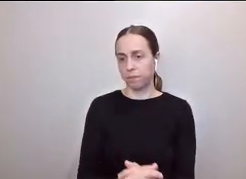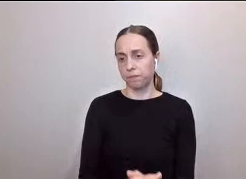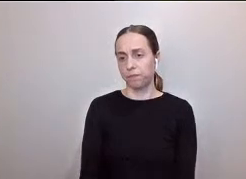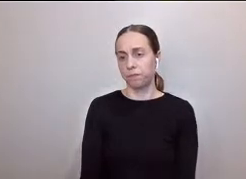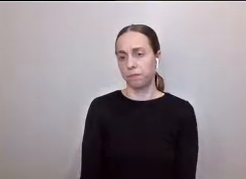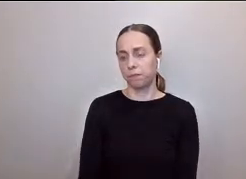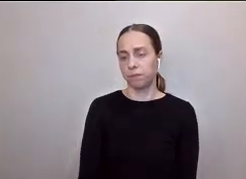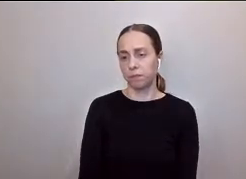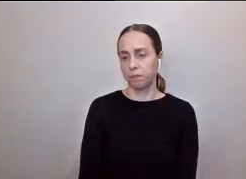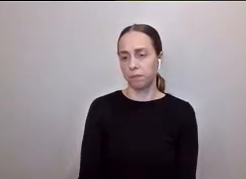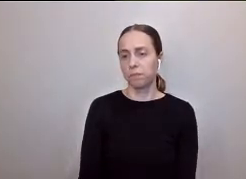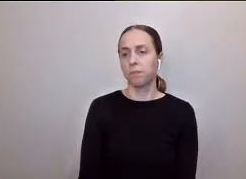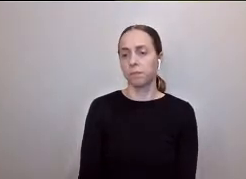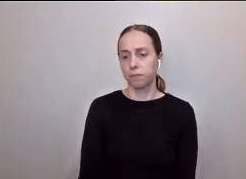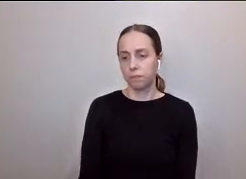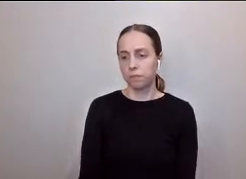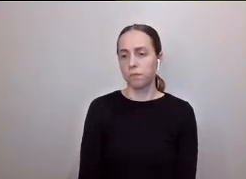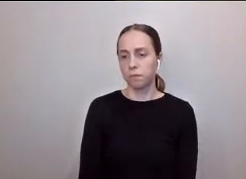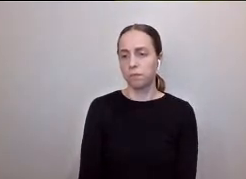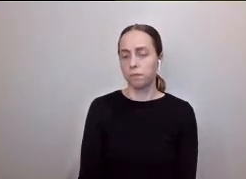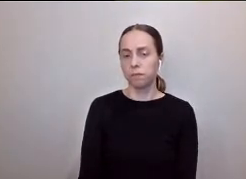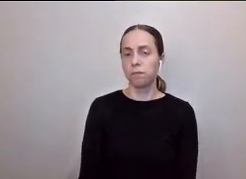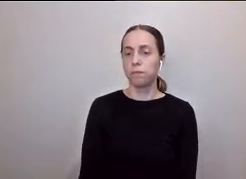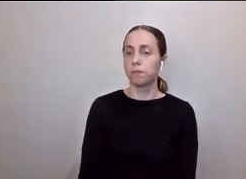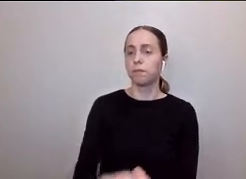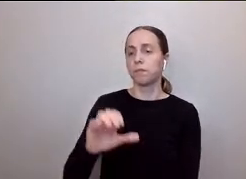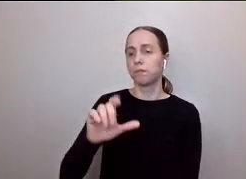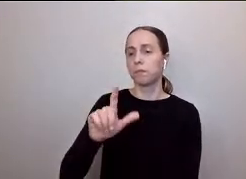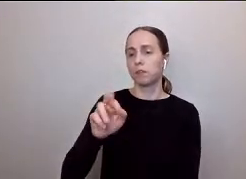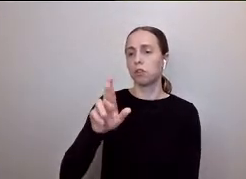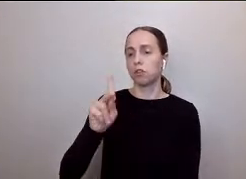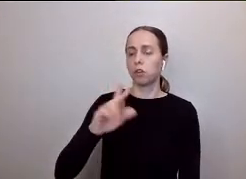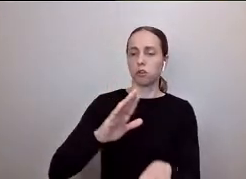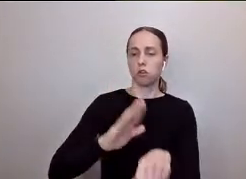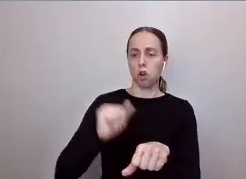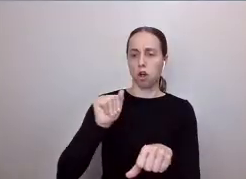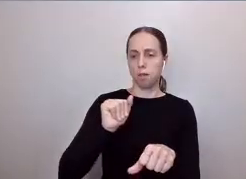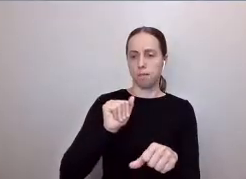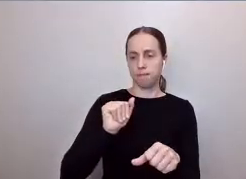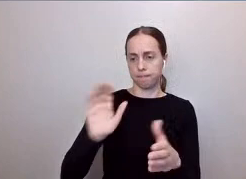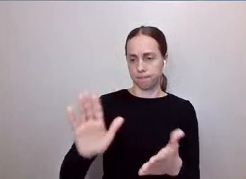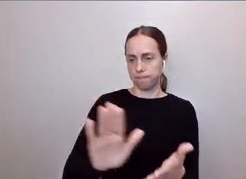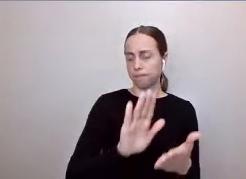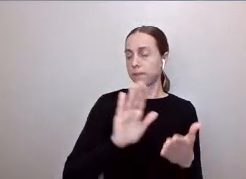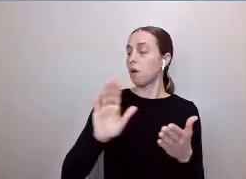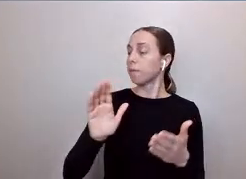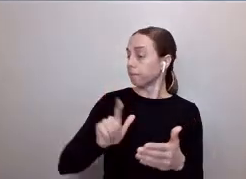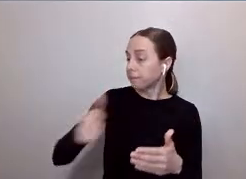Seeing none, clerk will call the roll. Oh, I'm sorry, Councilmember Gordon.